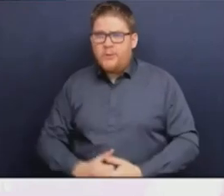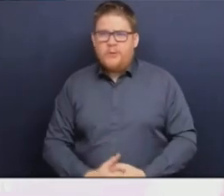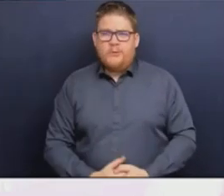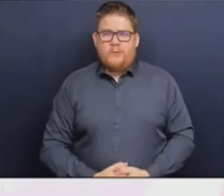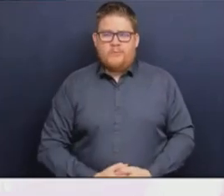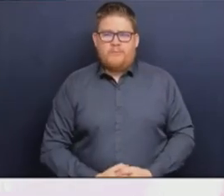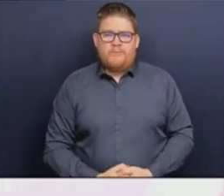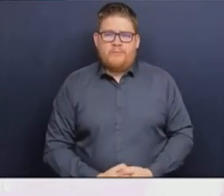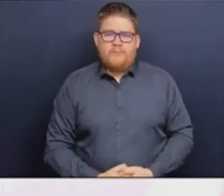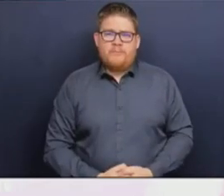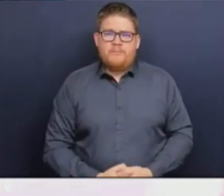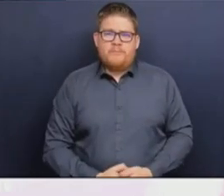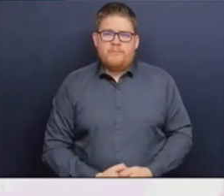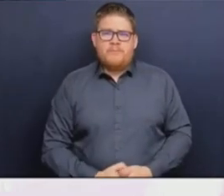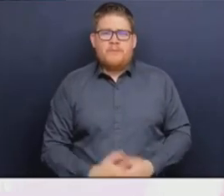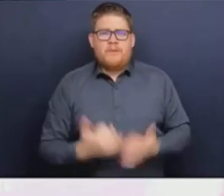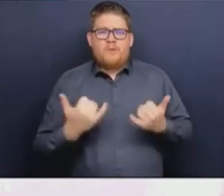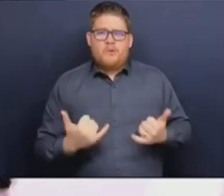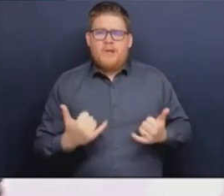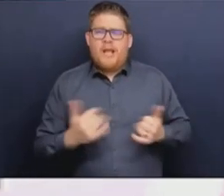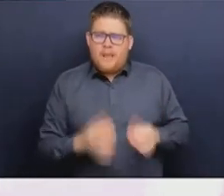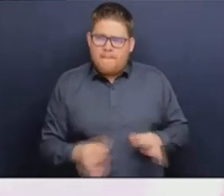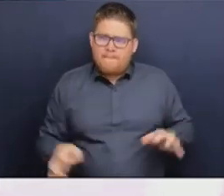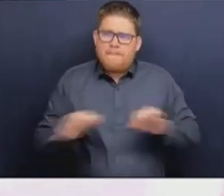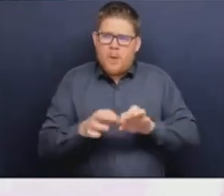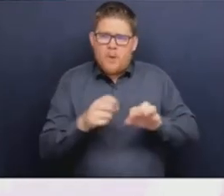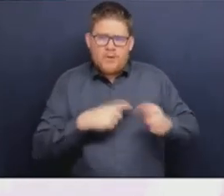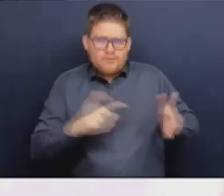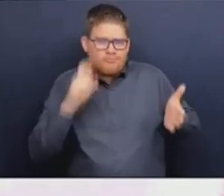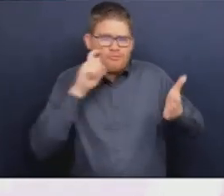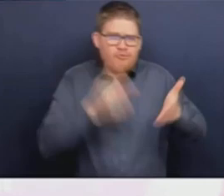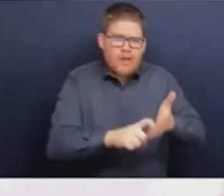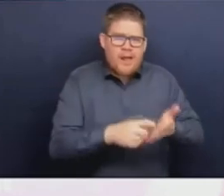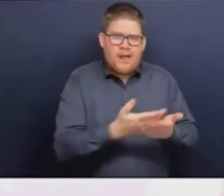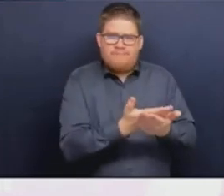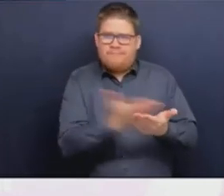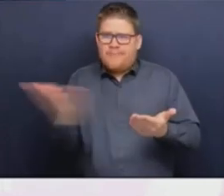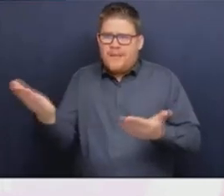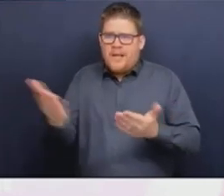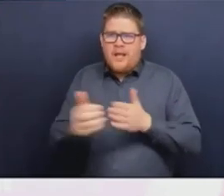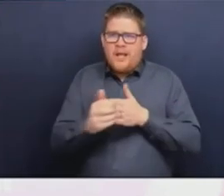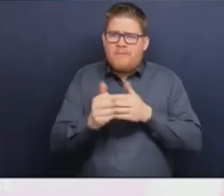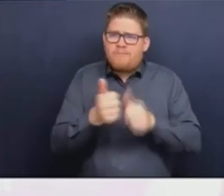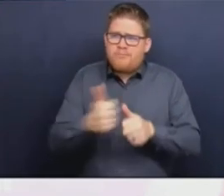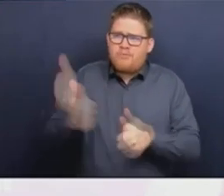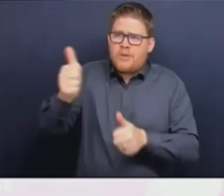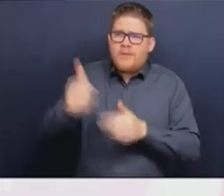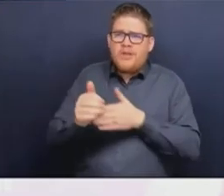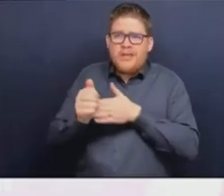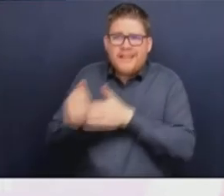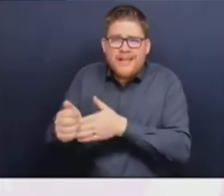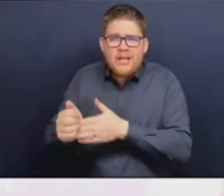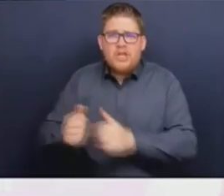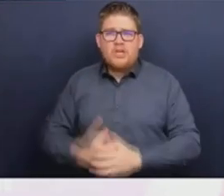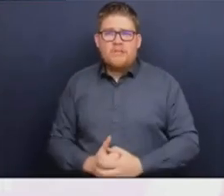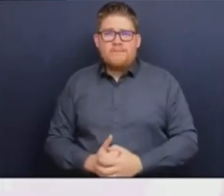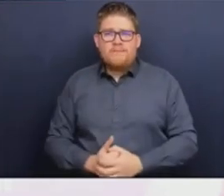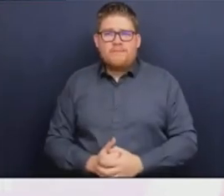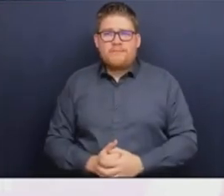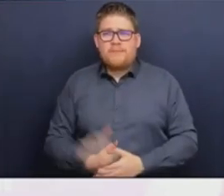acknowledge the enormous leadership of the Premier, of Pierre Singh, of people like